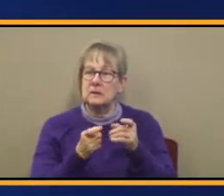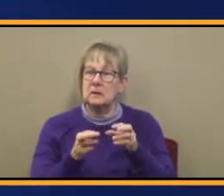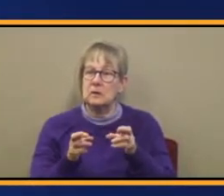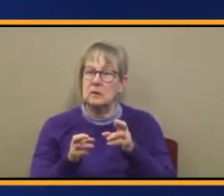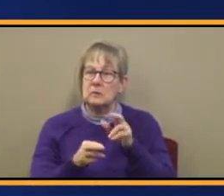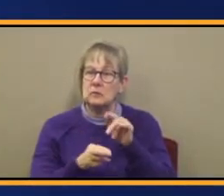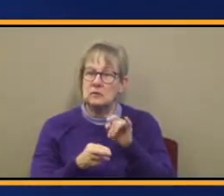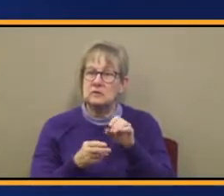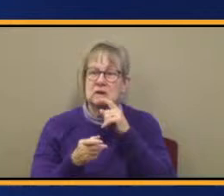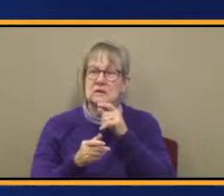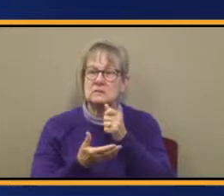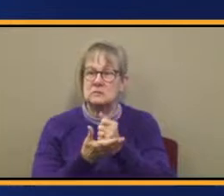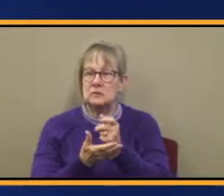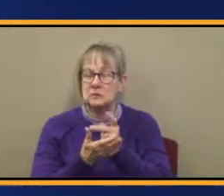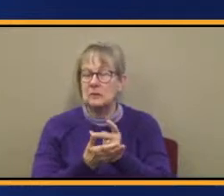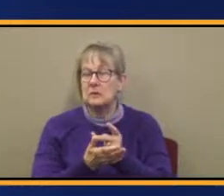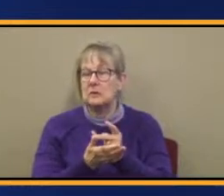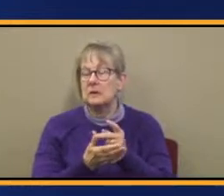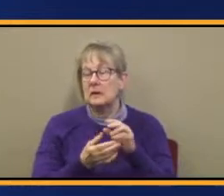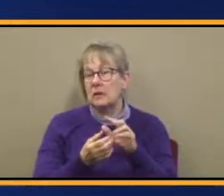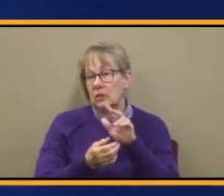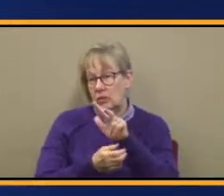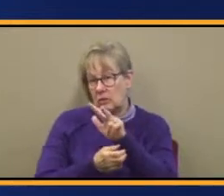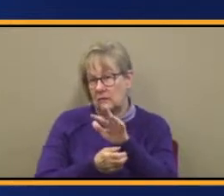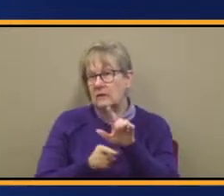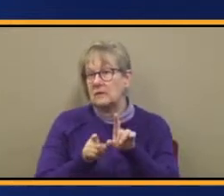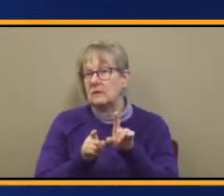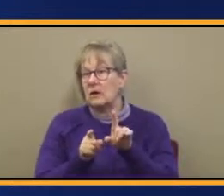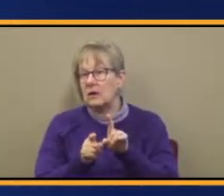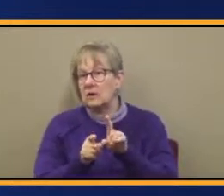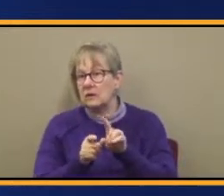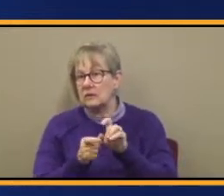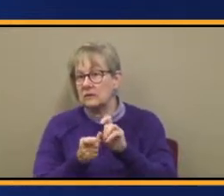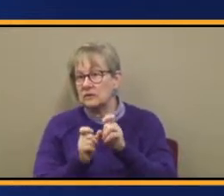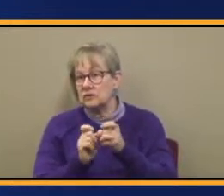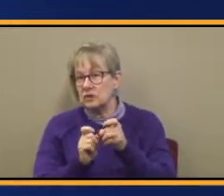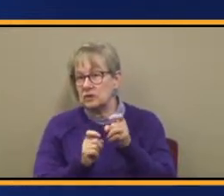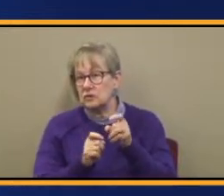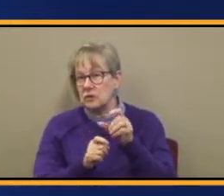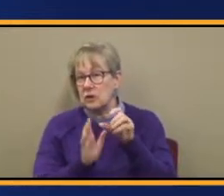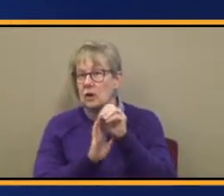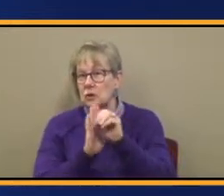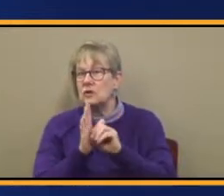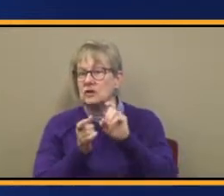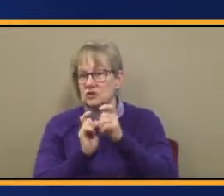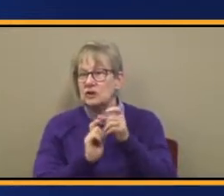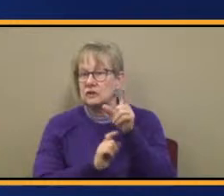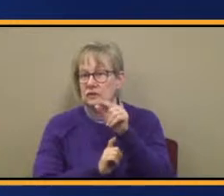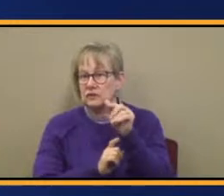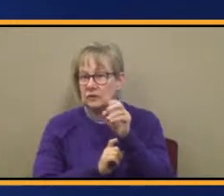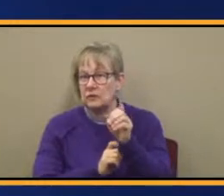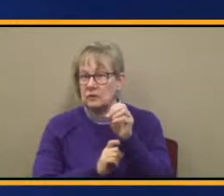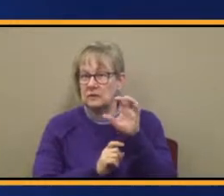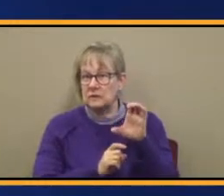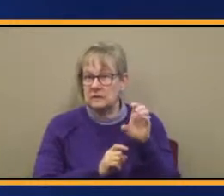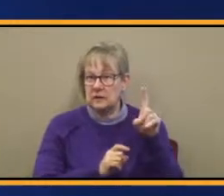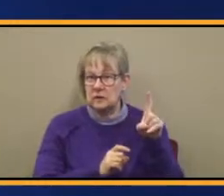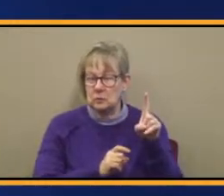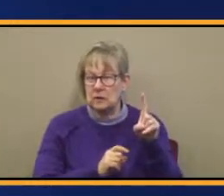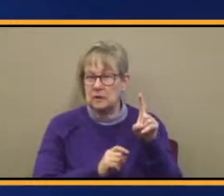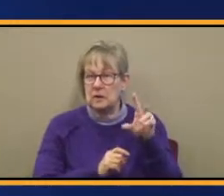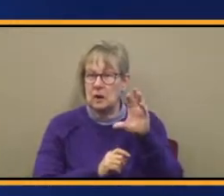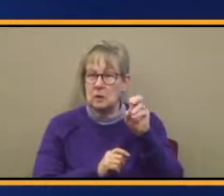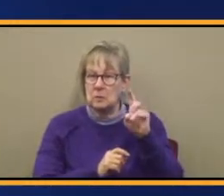approval. Okay, 35. Item 35, also first reading of an ordinance rezoning property to C1 Commercial. This is